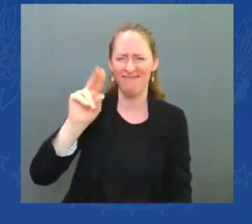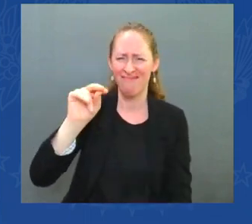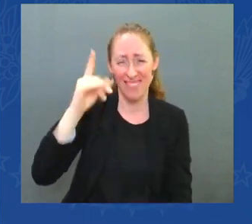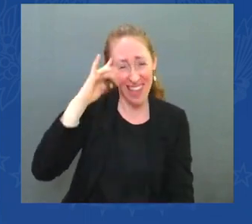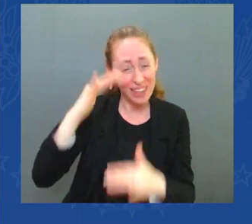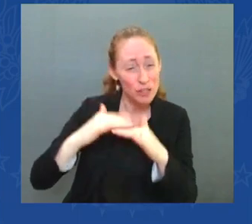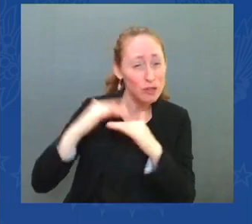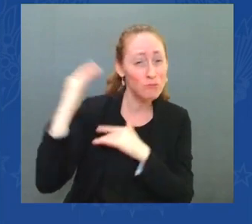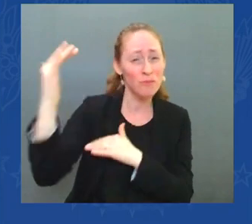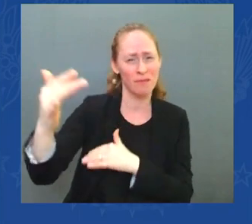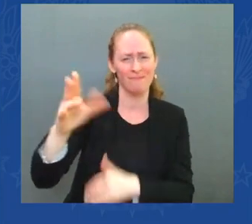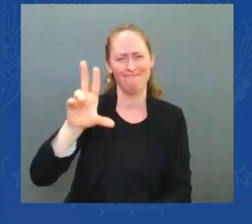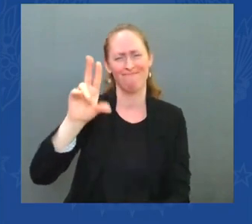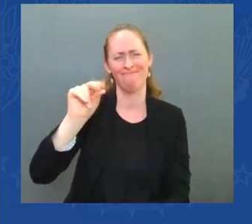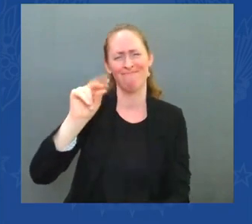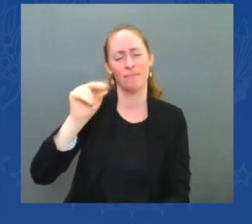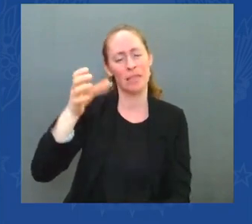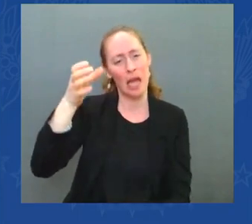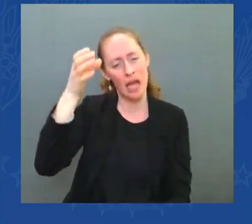You know,